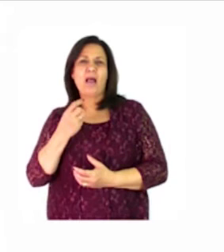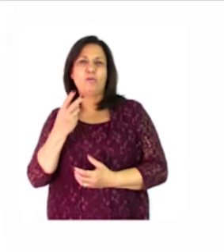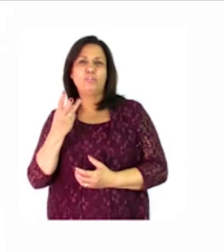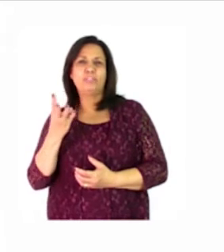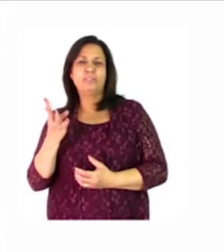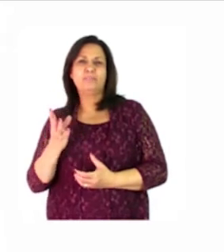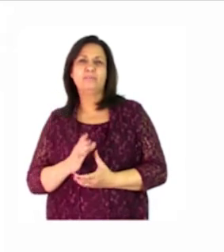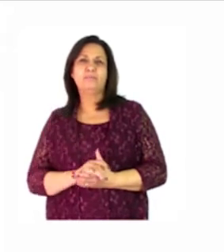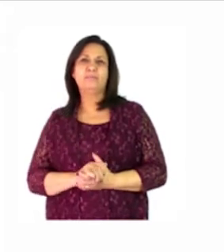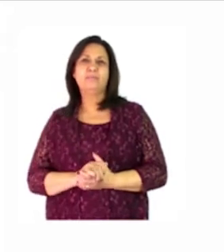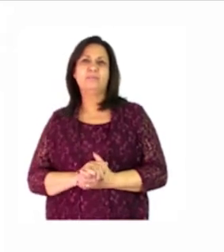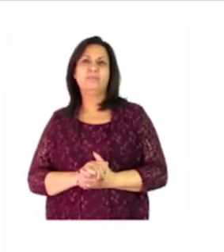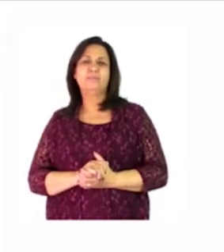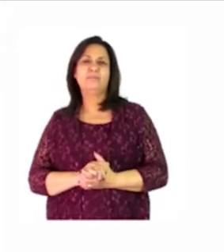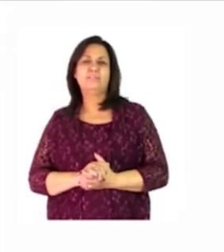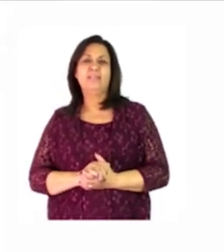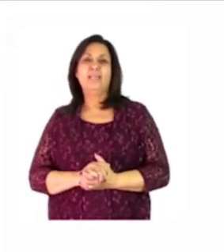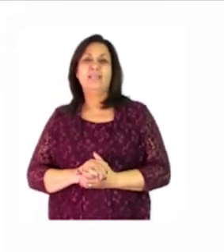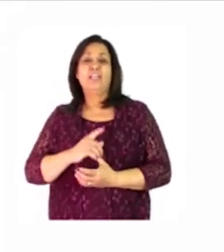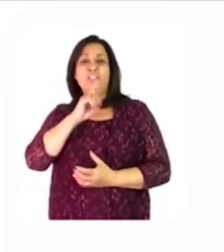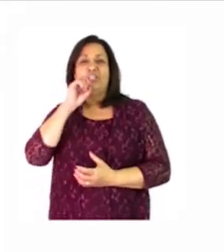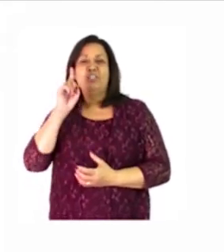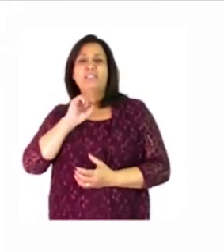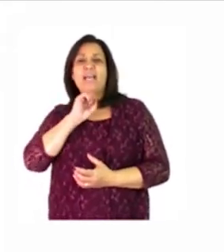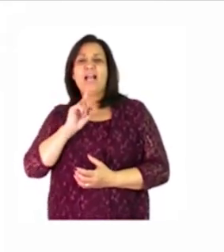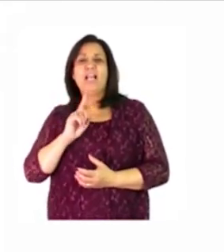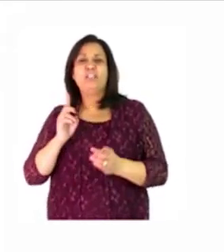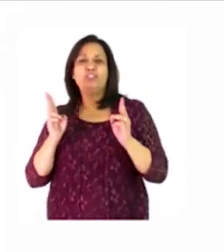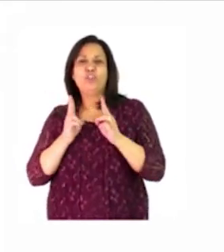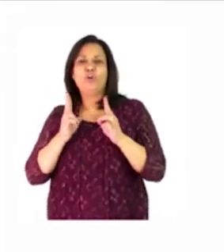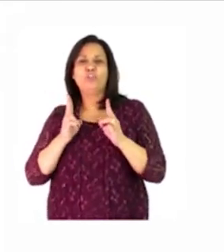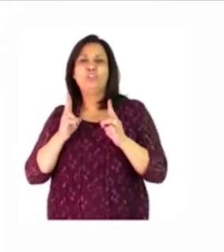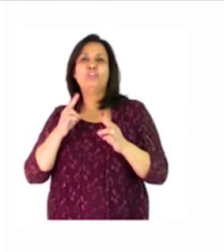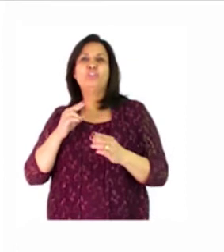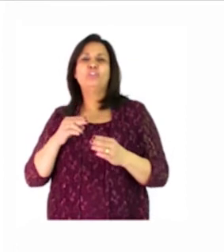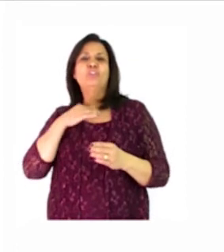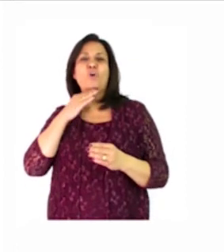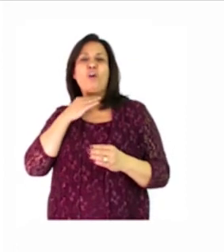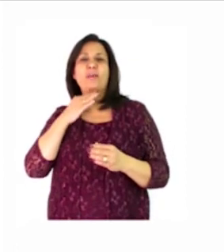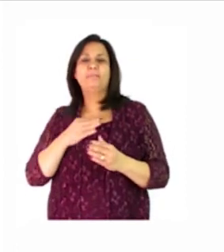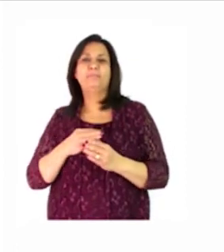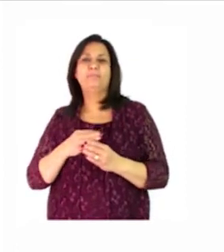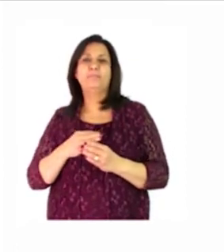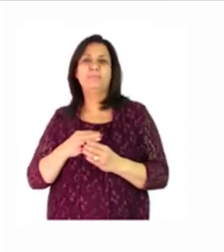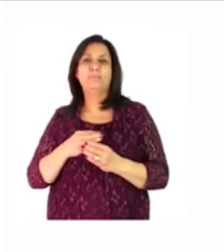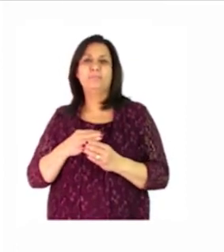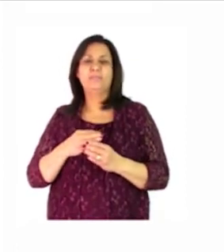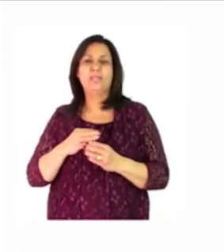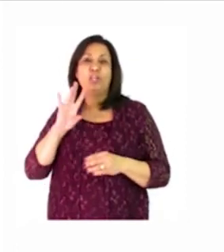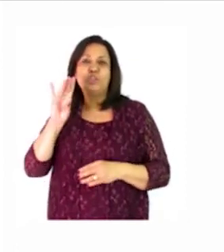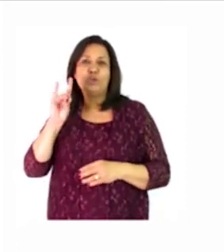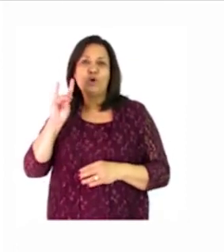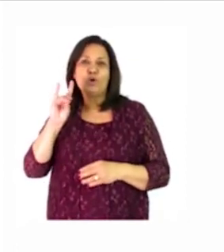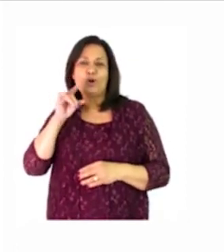I will just tell you a very short little story. On the farm, there's a little dog called Bingo. Bingo likes to play